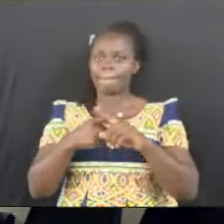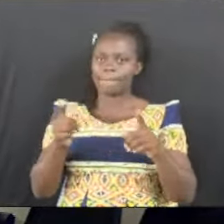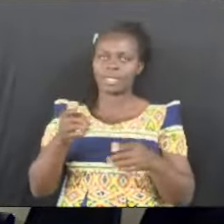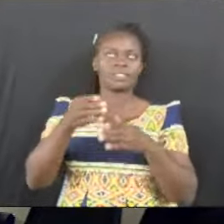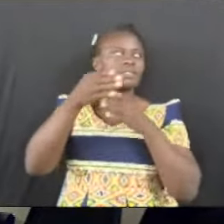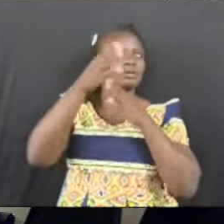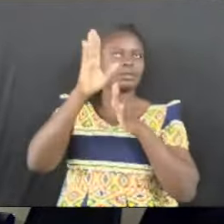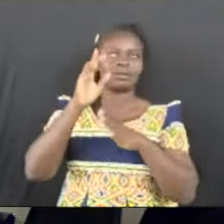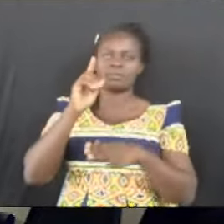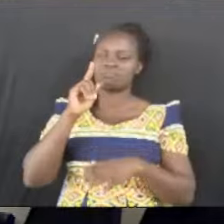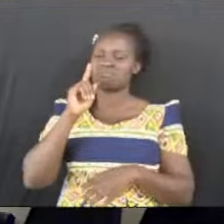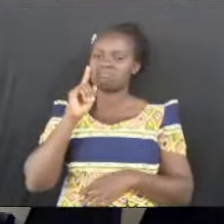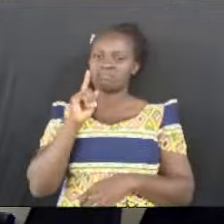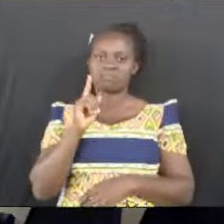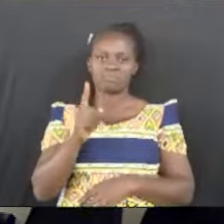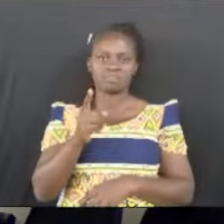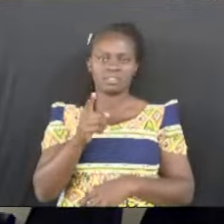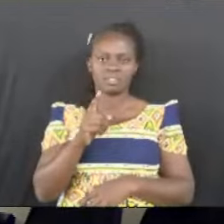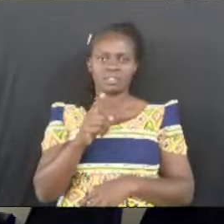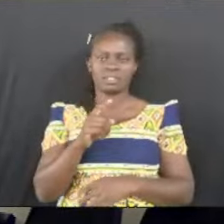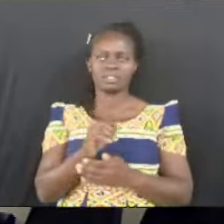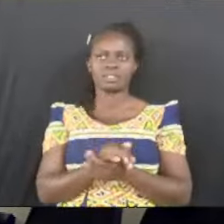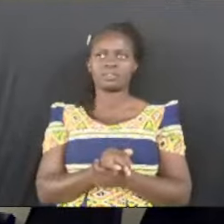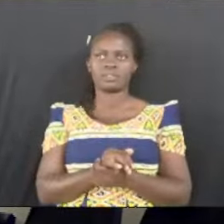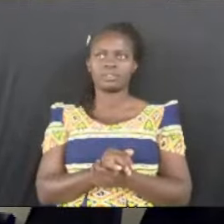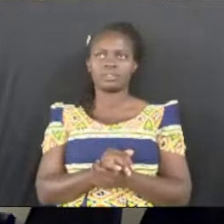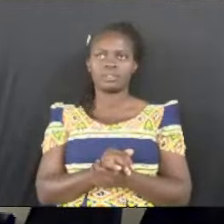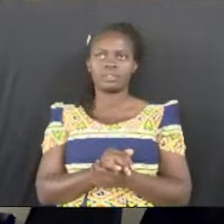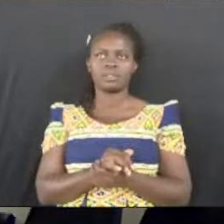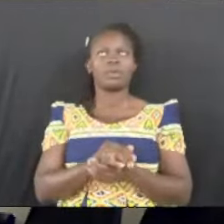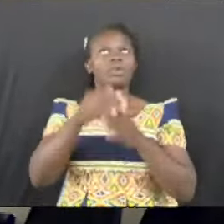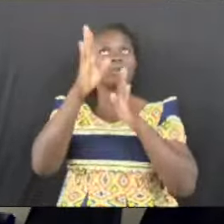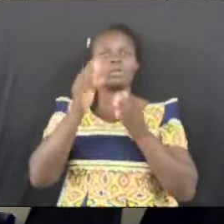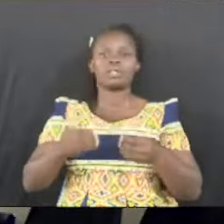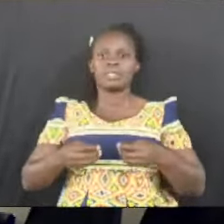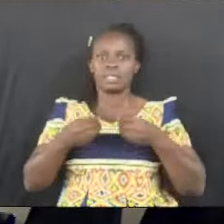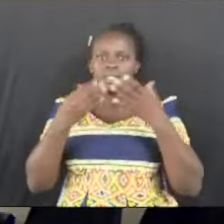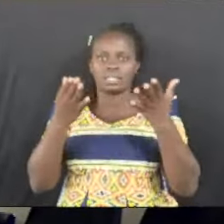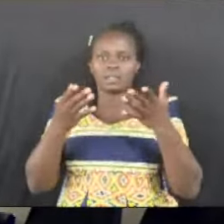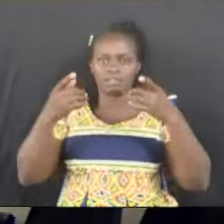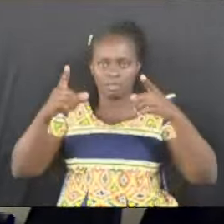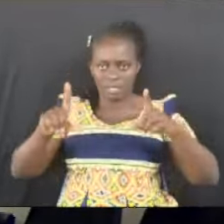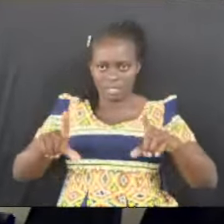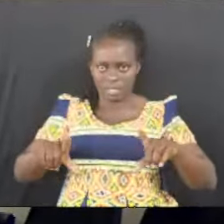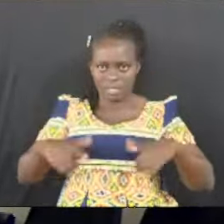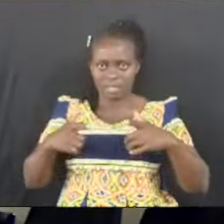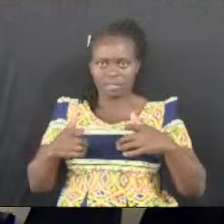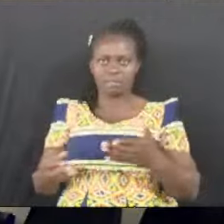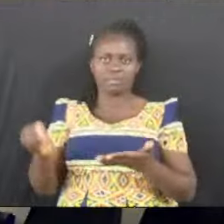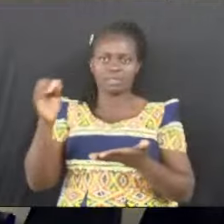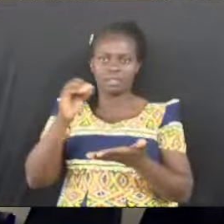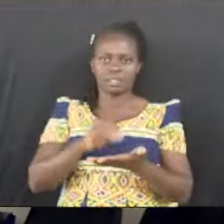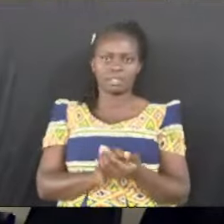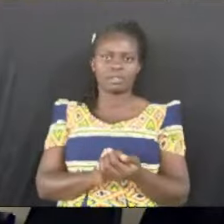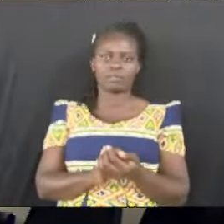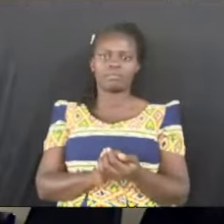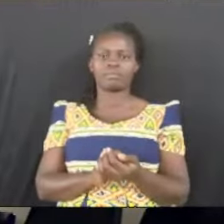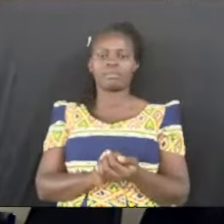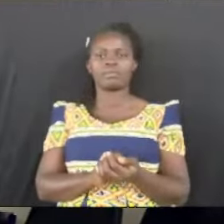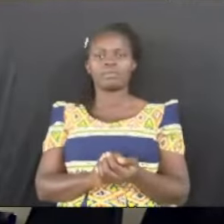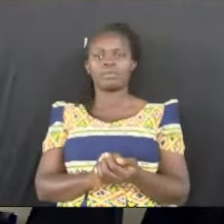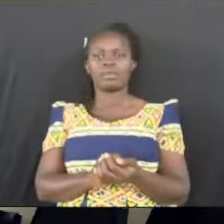it, you know, otherwise. So I was supposed to travel with my wife, but she could not make